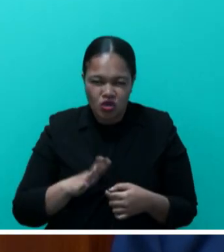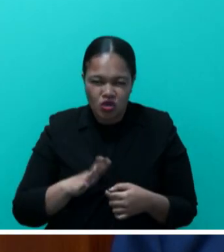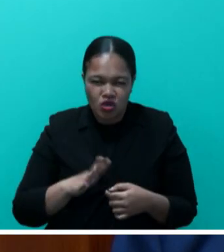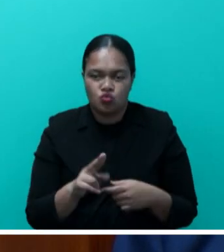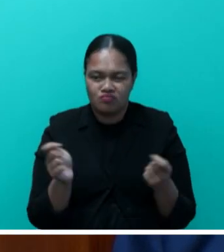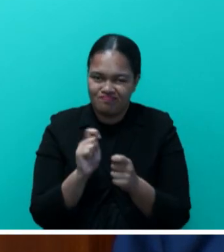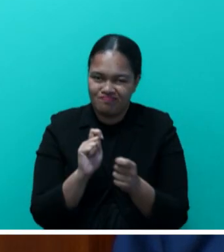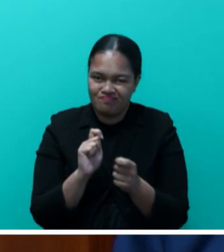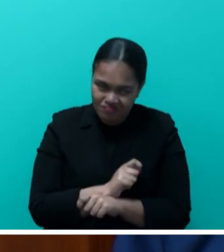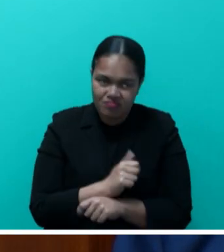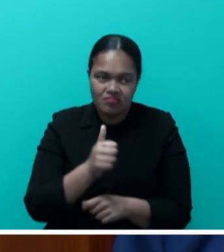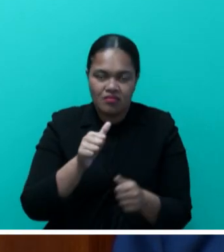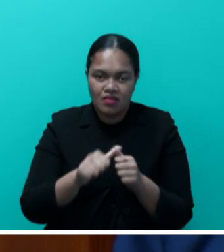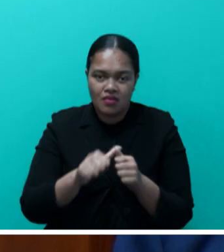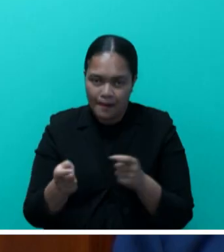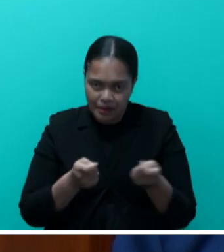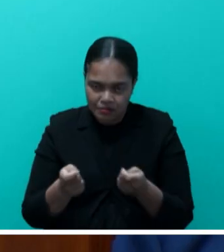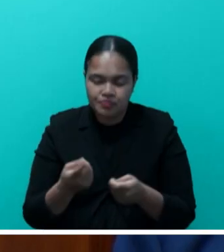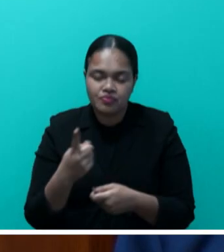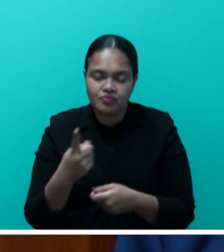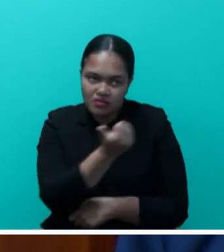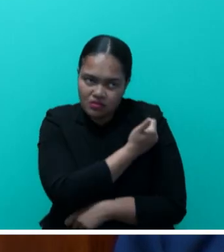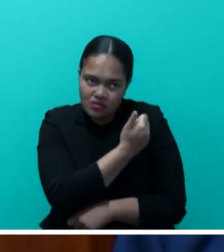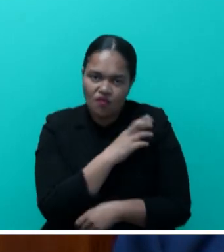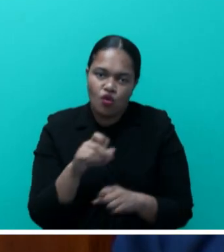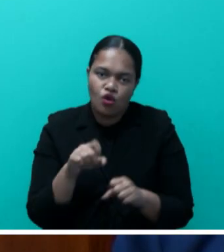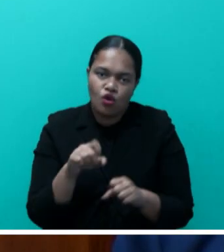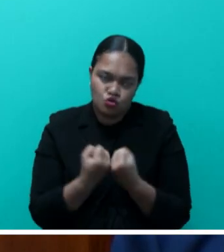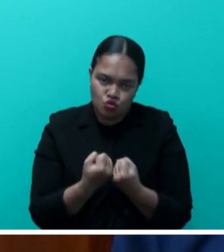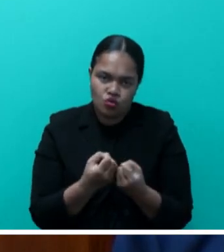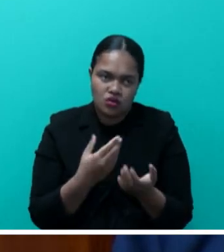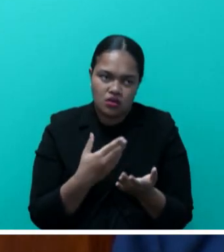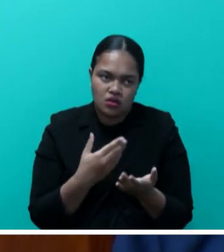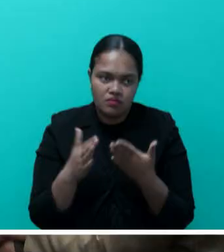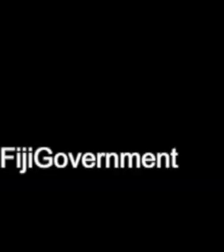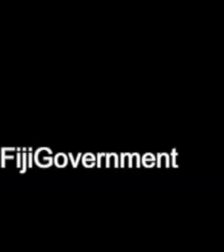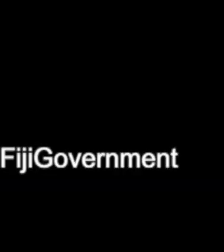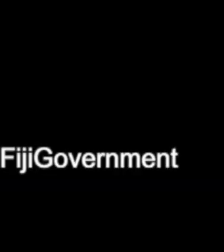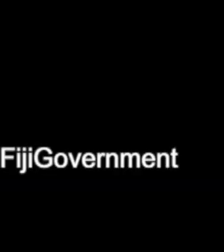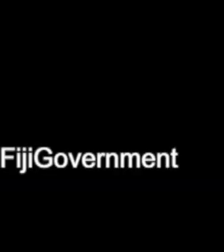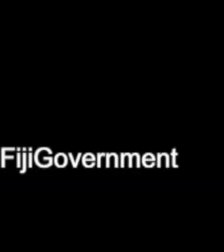management and accountability of our social pensions. Thank you, Honourable Speaker.